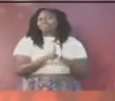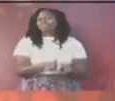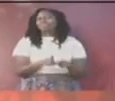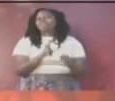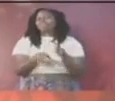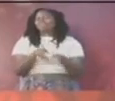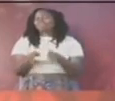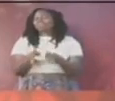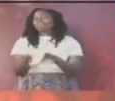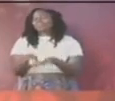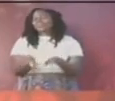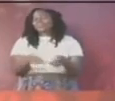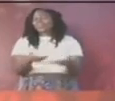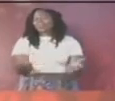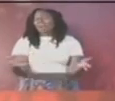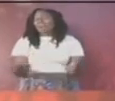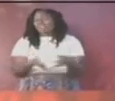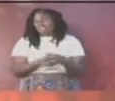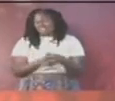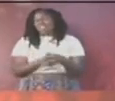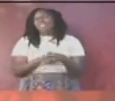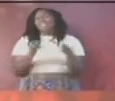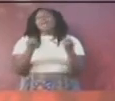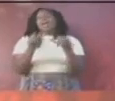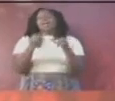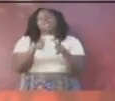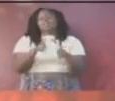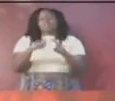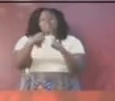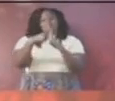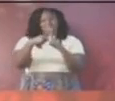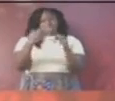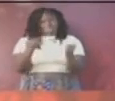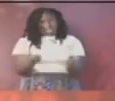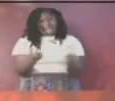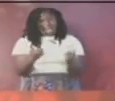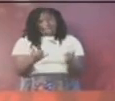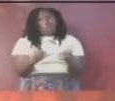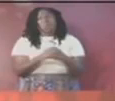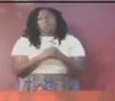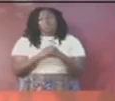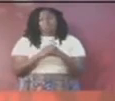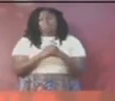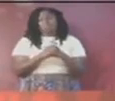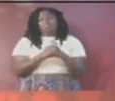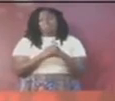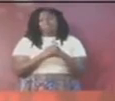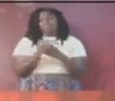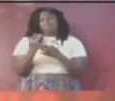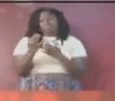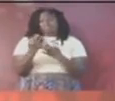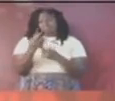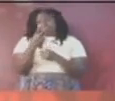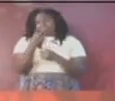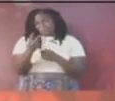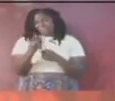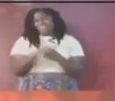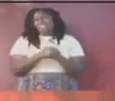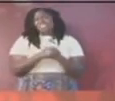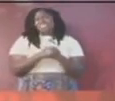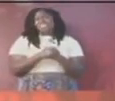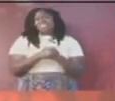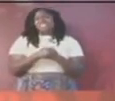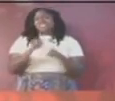with respect to percentages of positivity, with respect to the systems being less and less